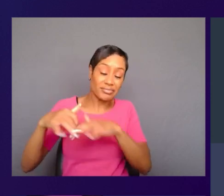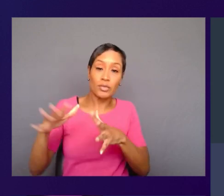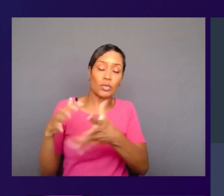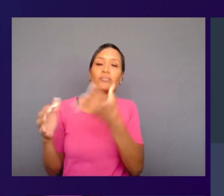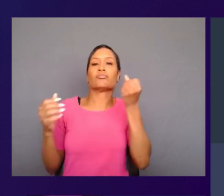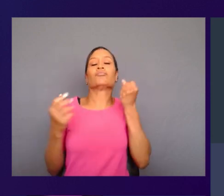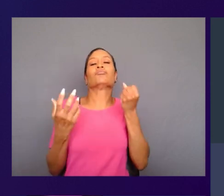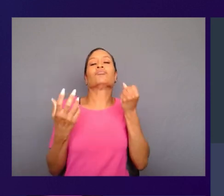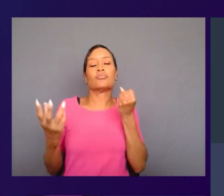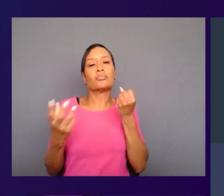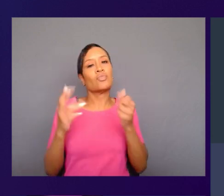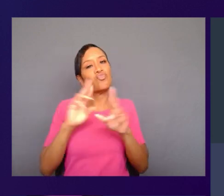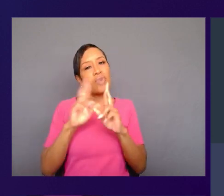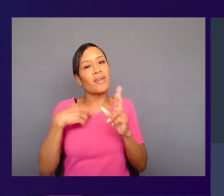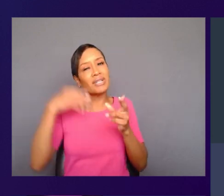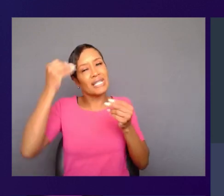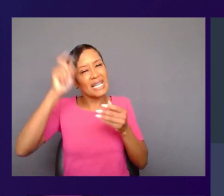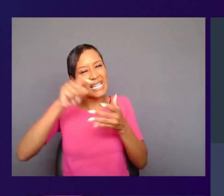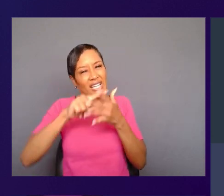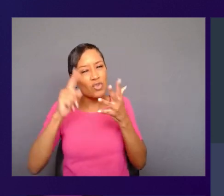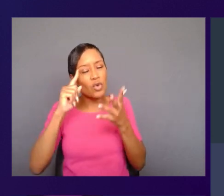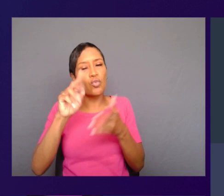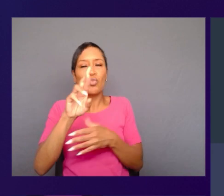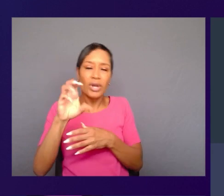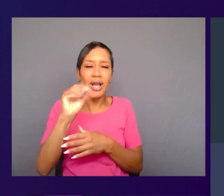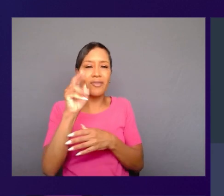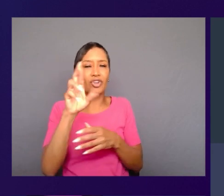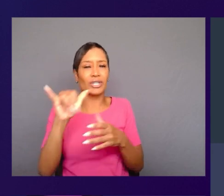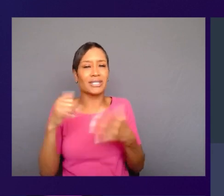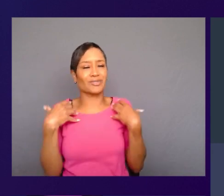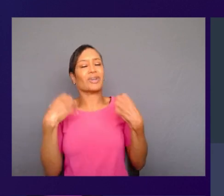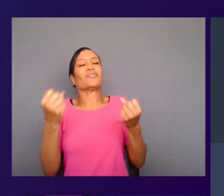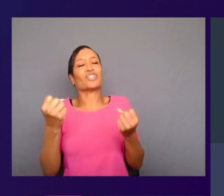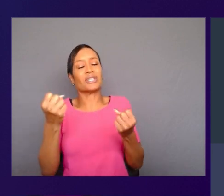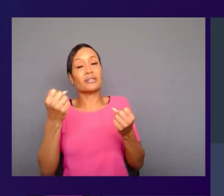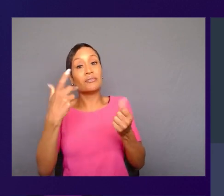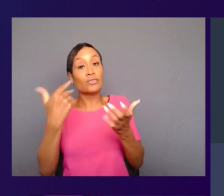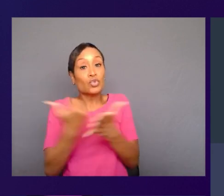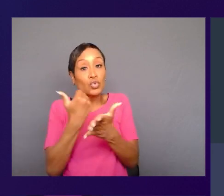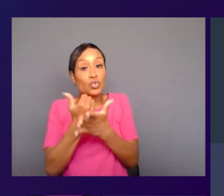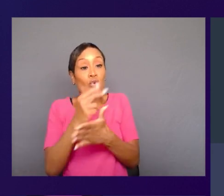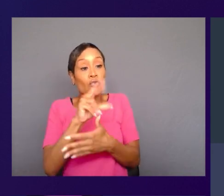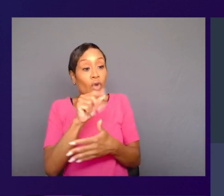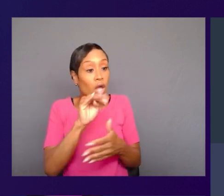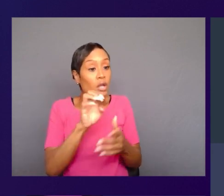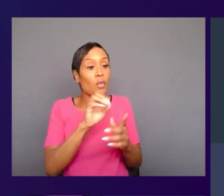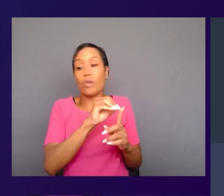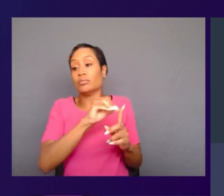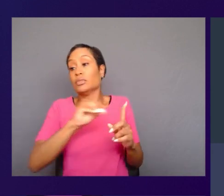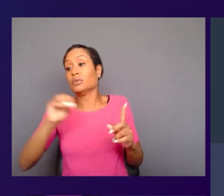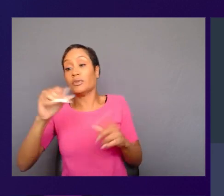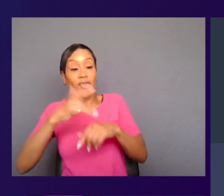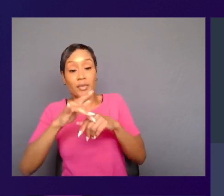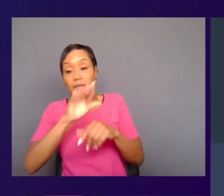data to recover volume, so you can use snapshots to create new volumes or move volumes across availability